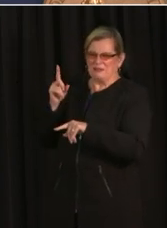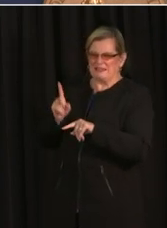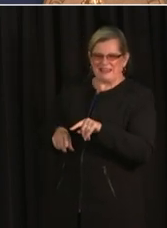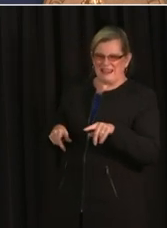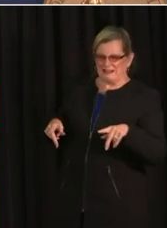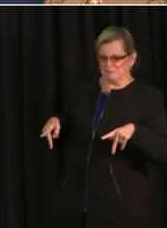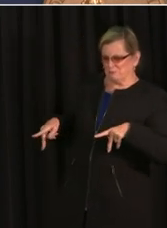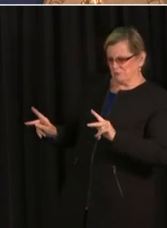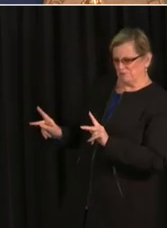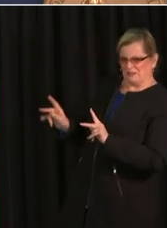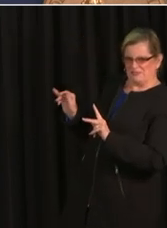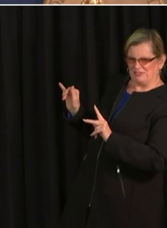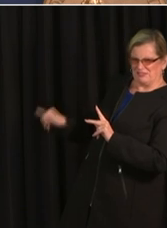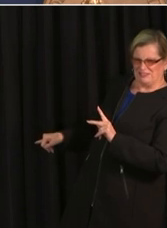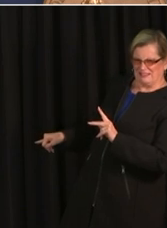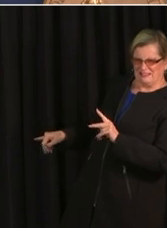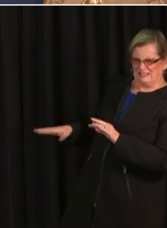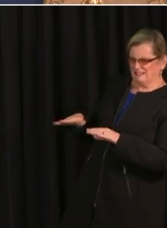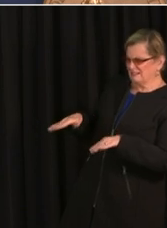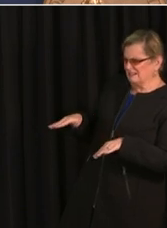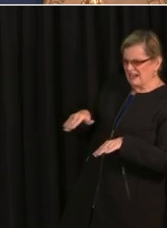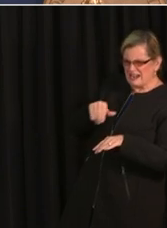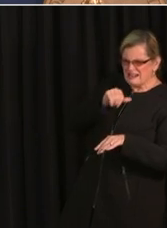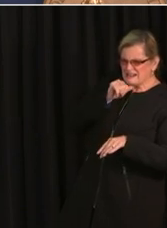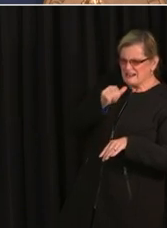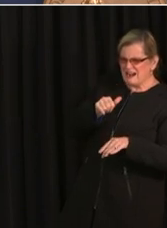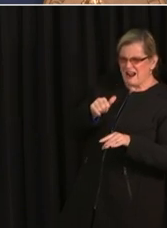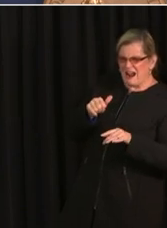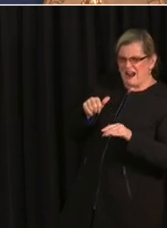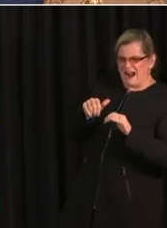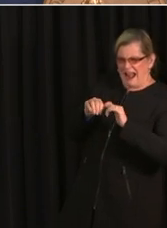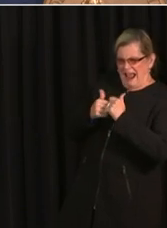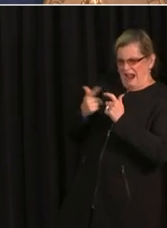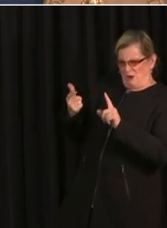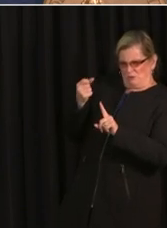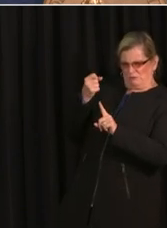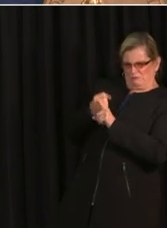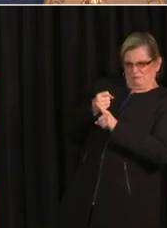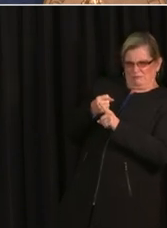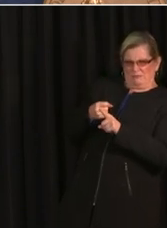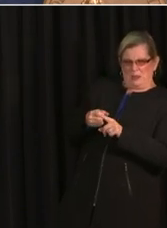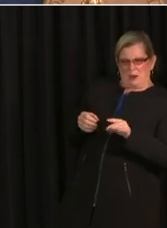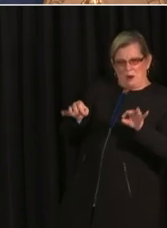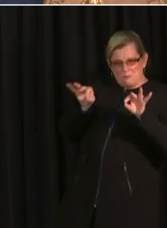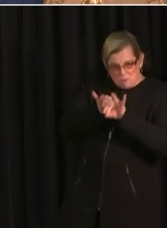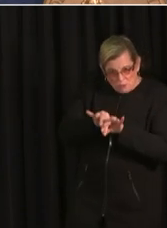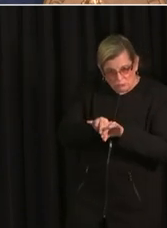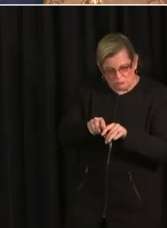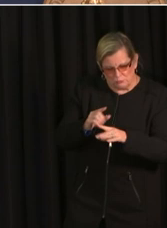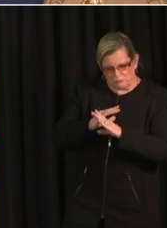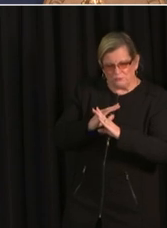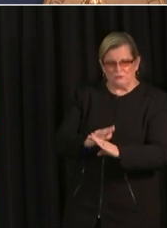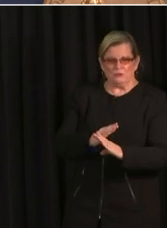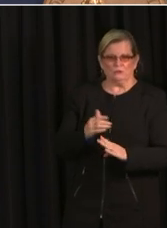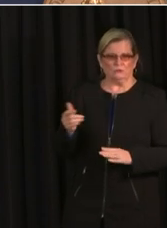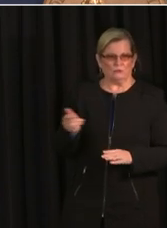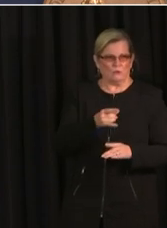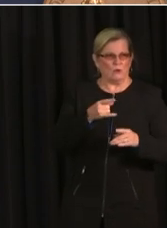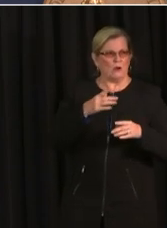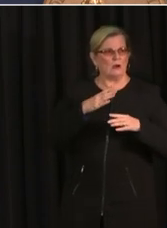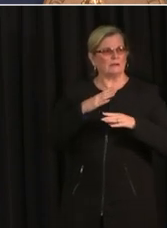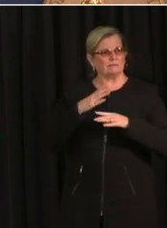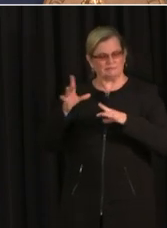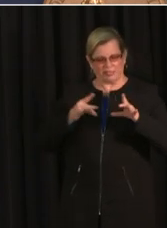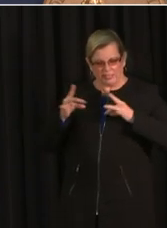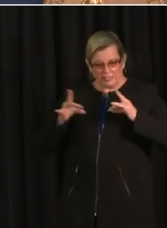ourselves not to remember how important these activities are in stopping the spread of the virus. And this is